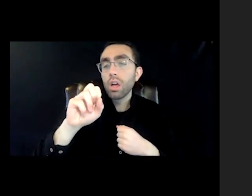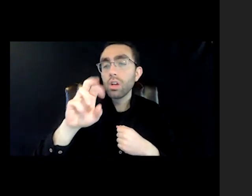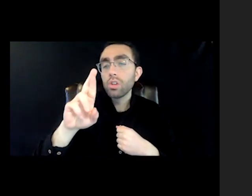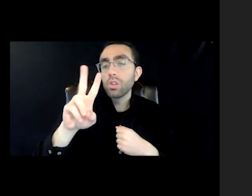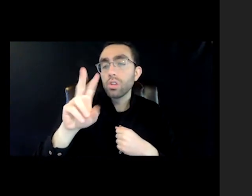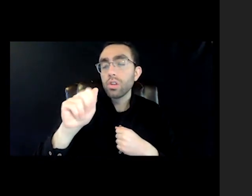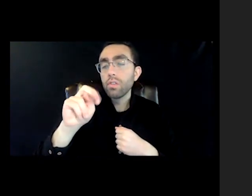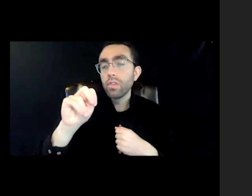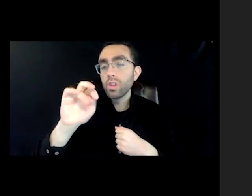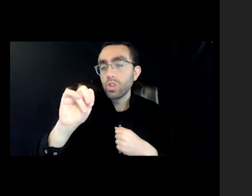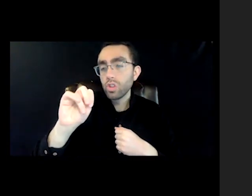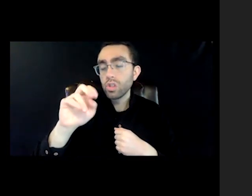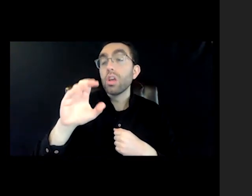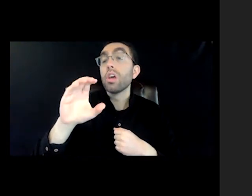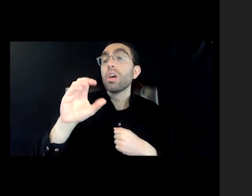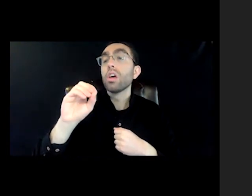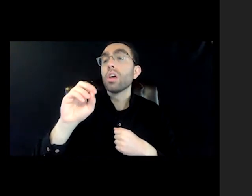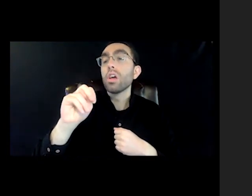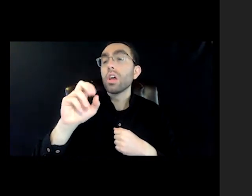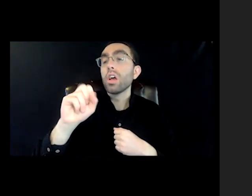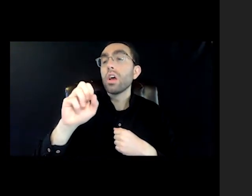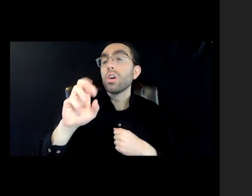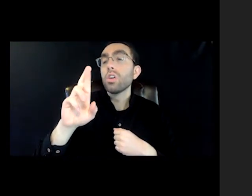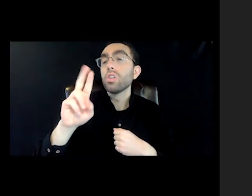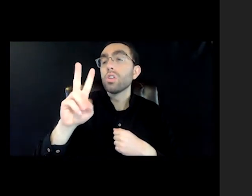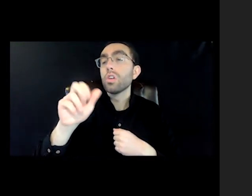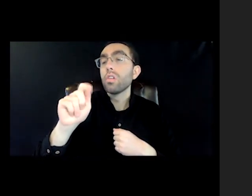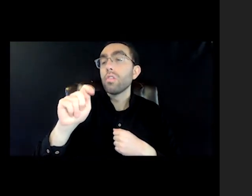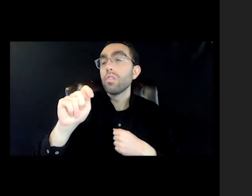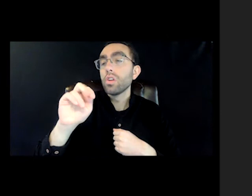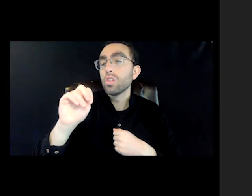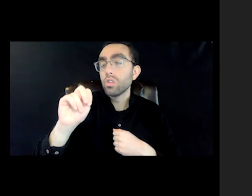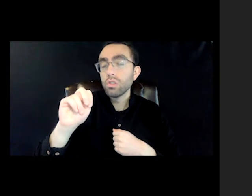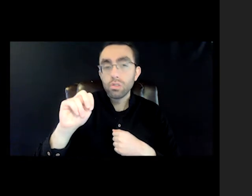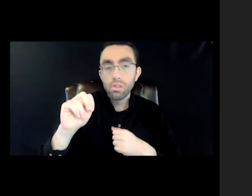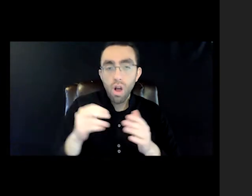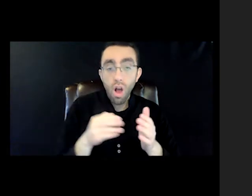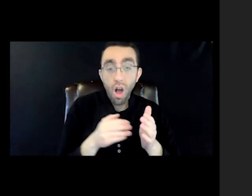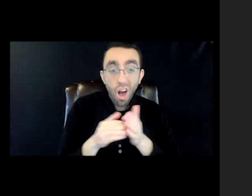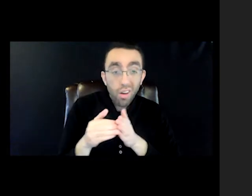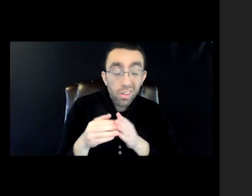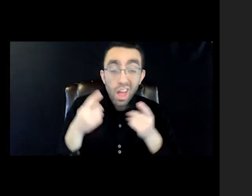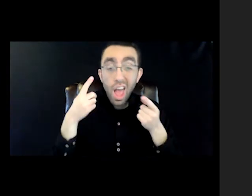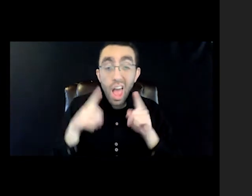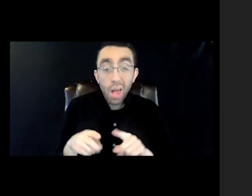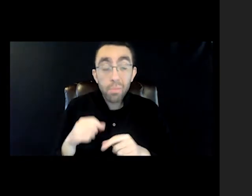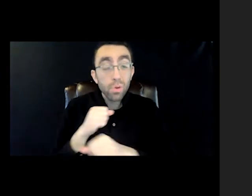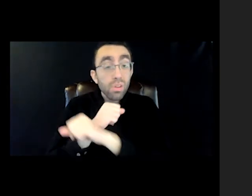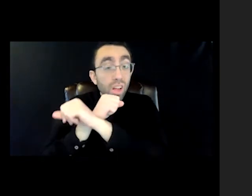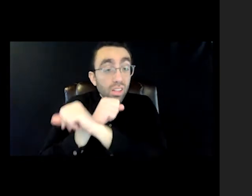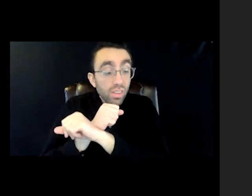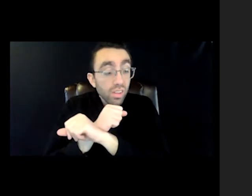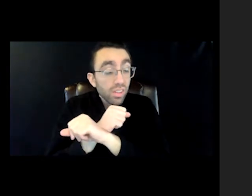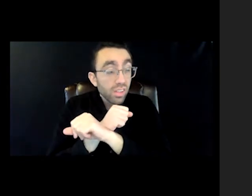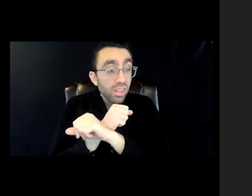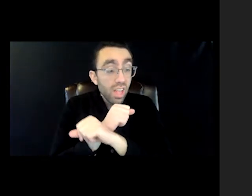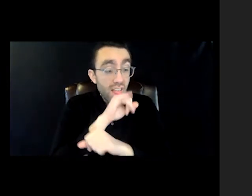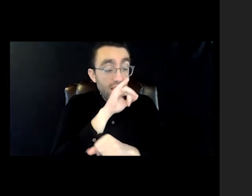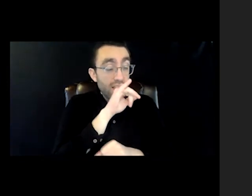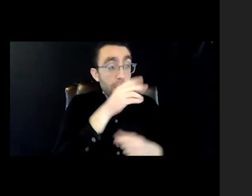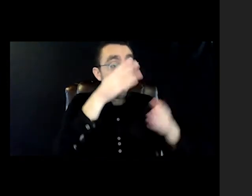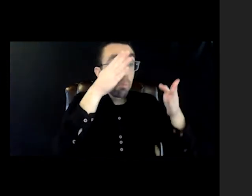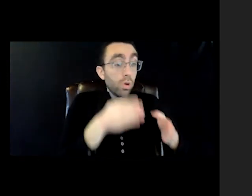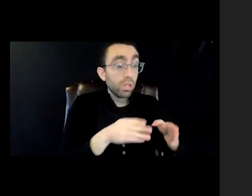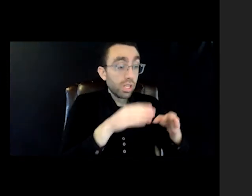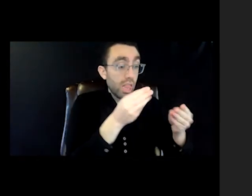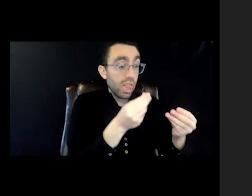talk about, they try to extract human beings from the earth and from the land and the relationship that we have